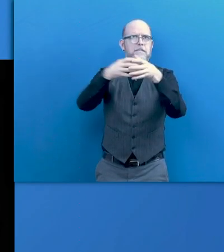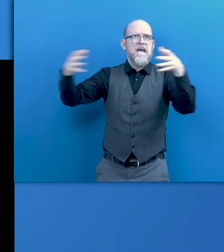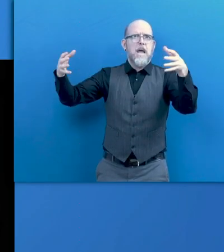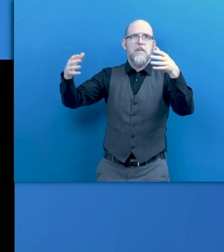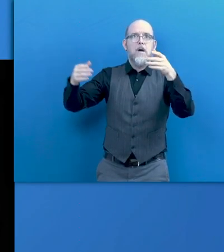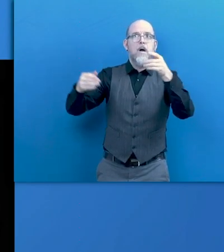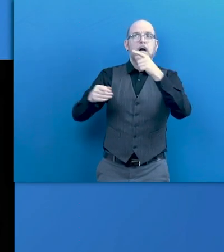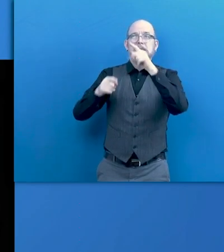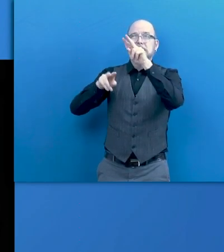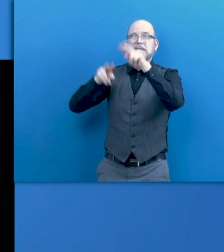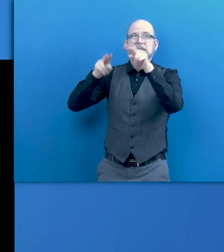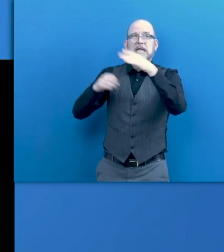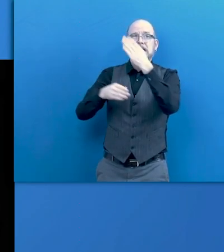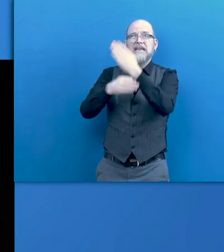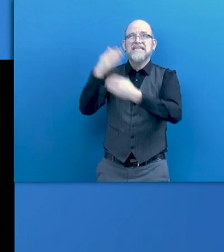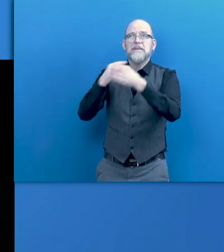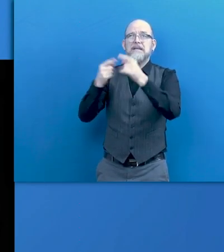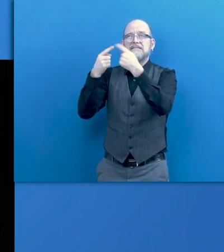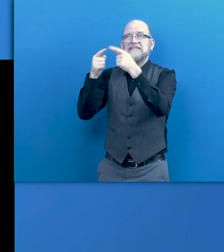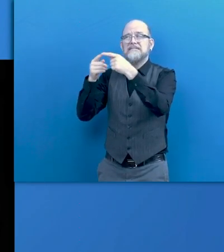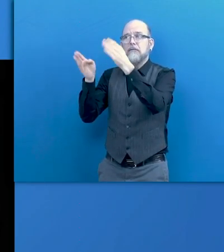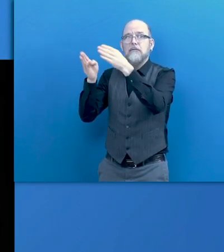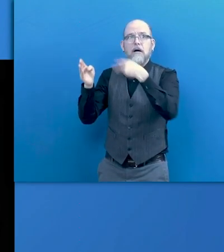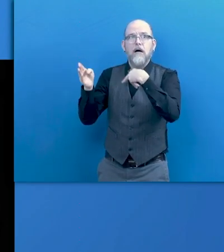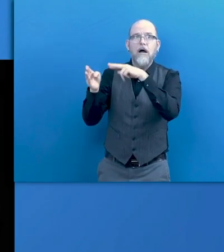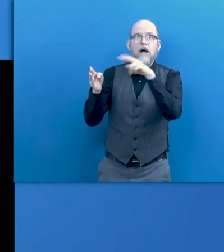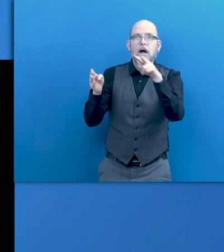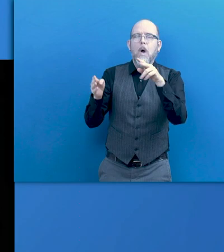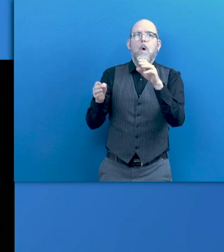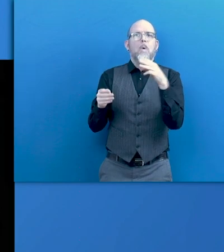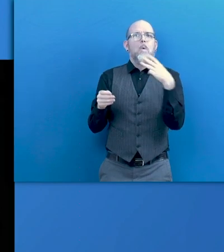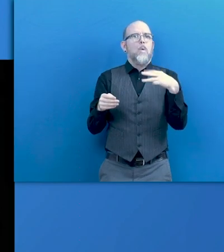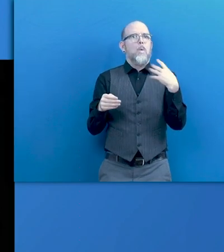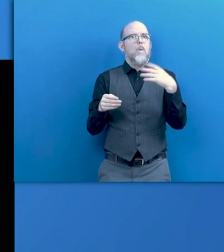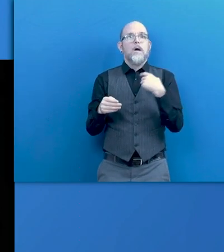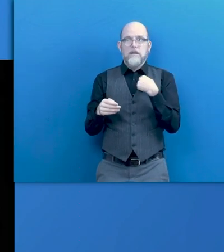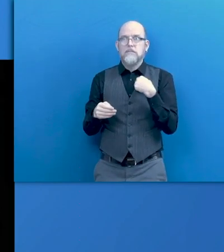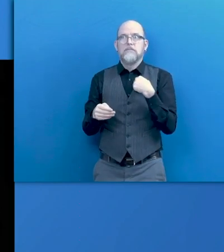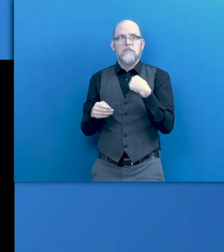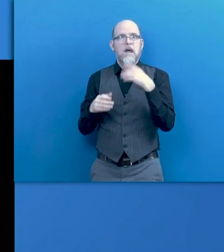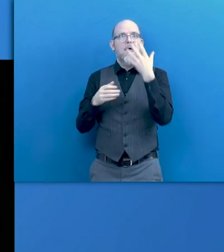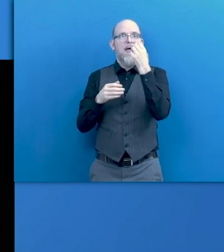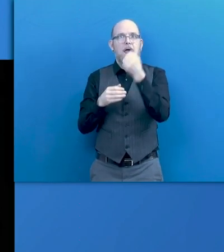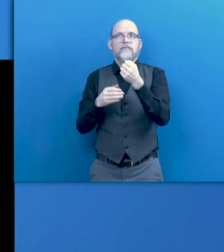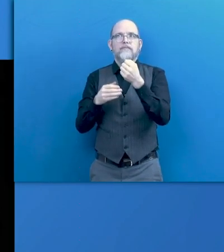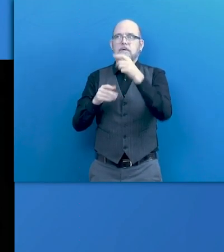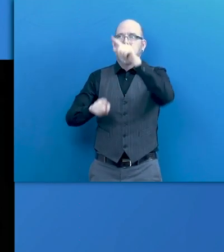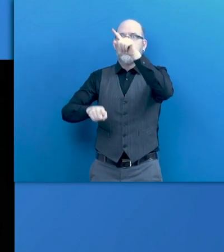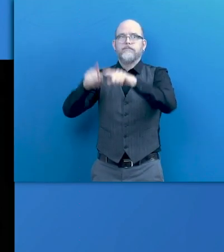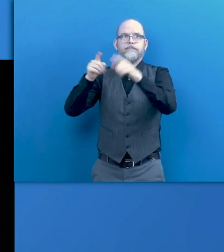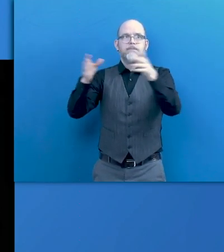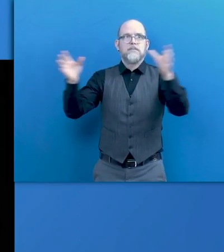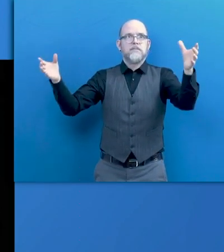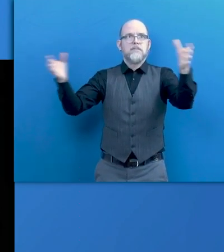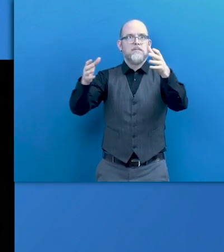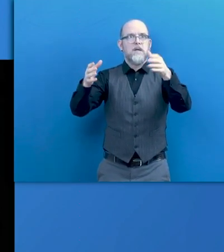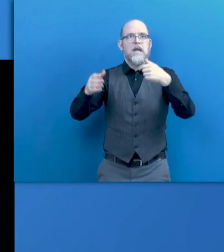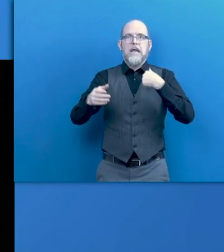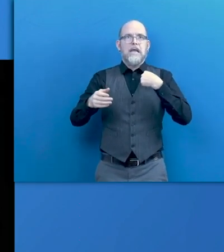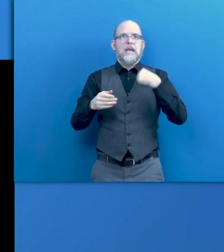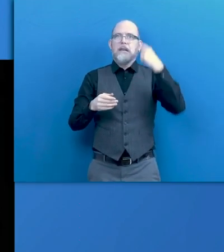somehow sum up all disabilities, all restrictions, and so on. It's mind-blowing to see how many differences there are and how many